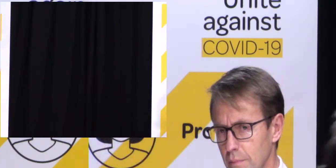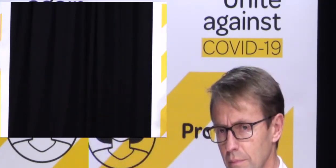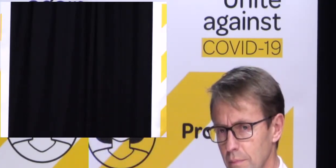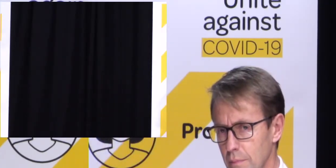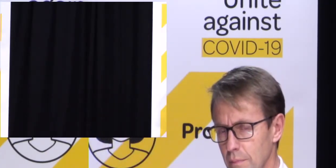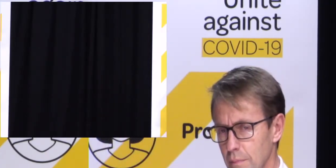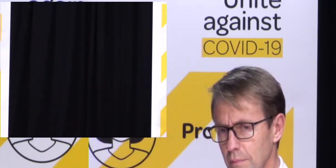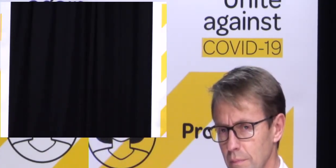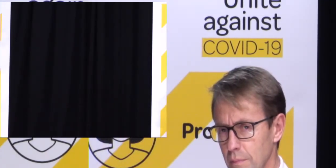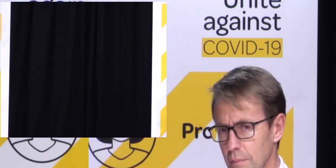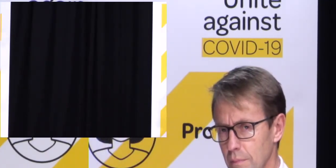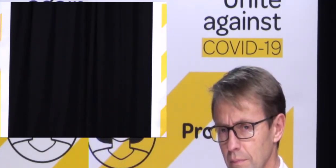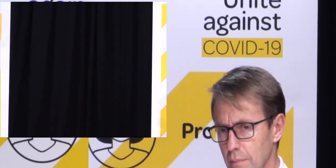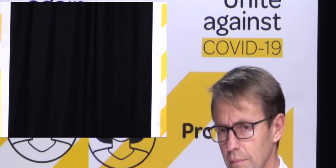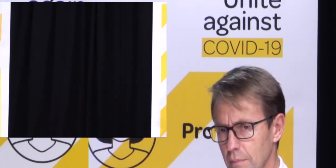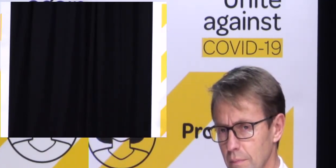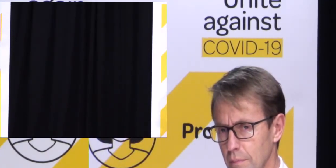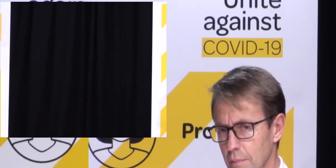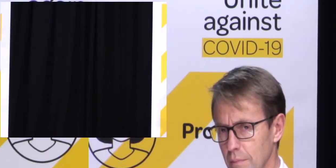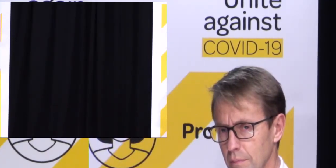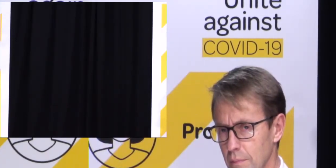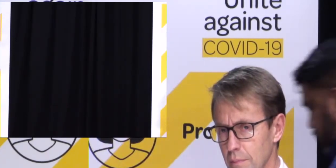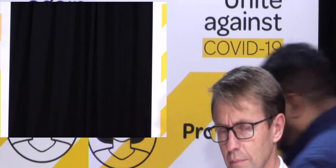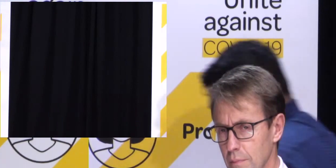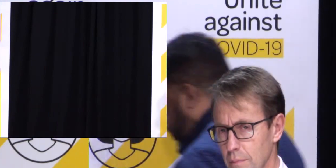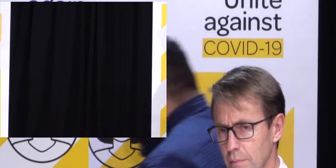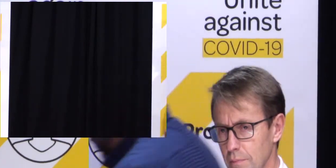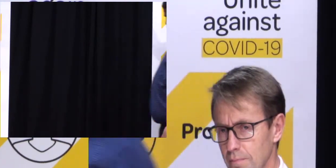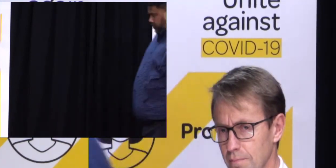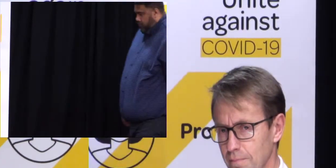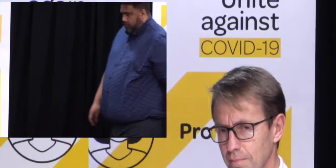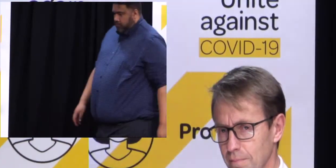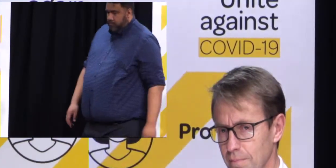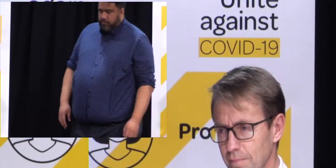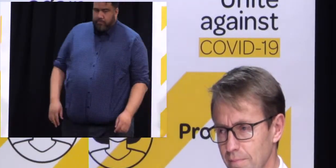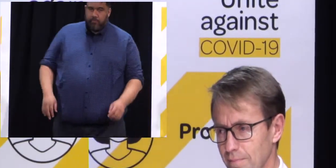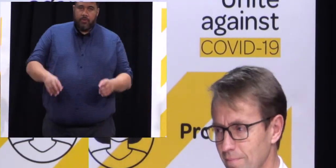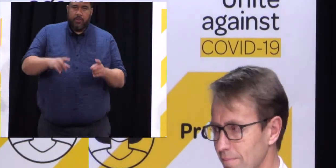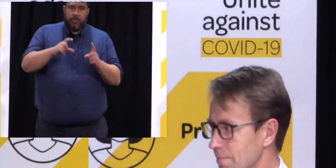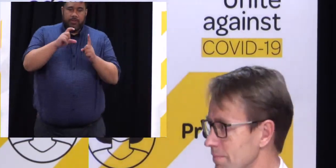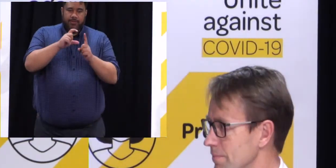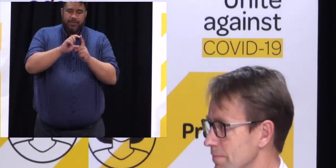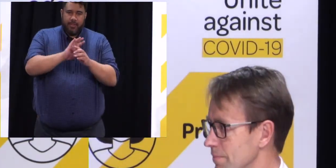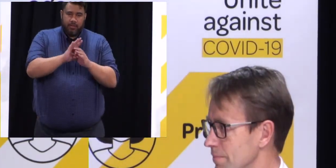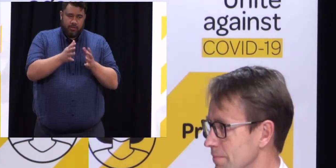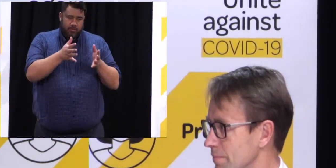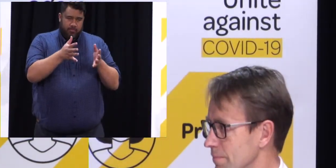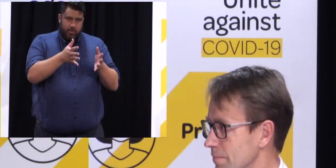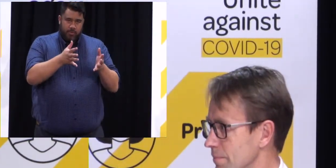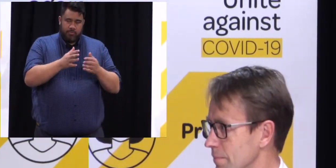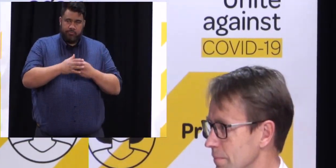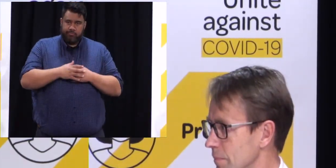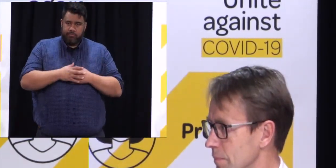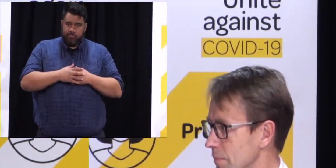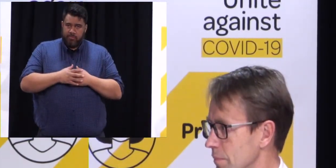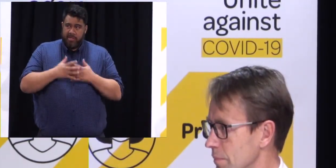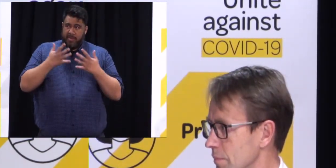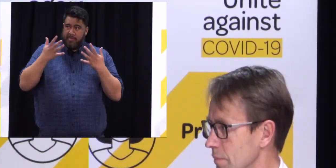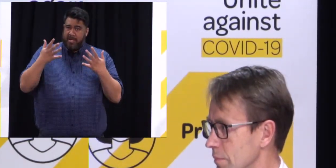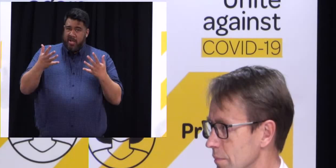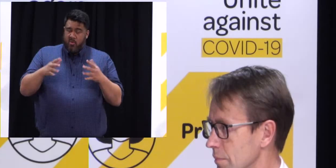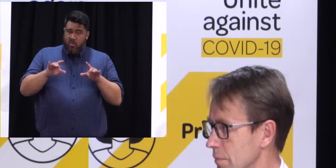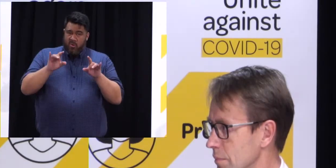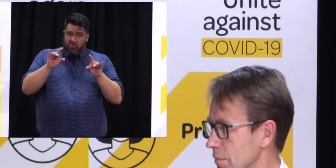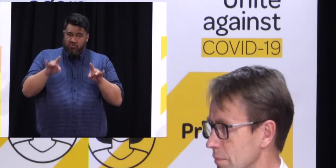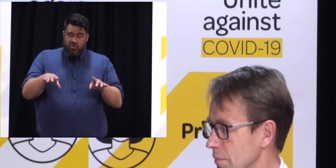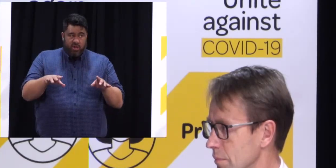should we have ever opened the bubble with Australia, and will we ever get it back? Keep in mind, the bubble was closed at the time that this occurred. And so this